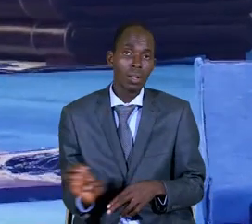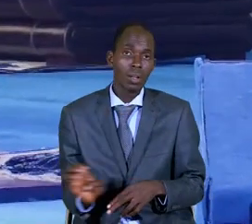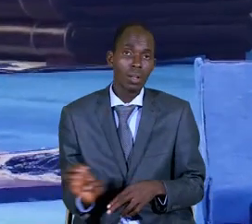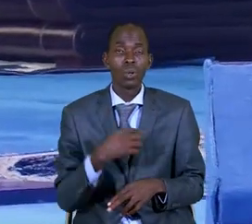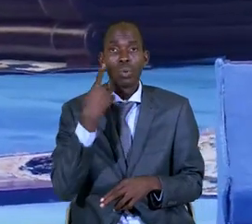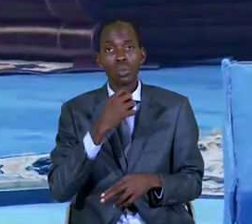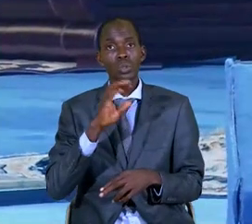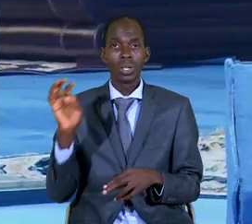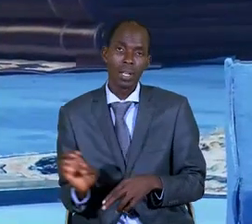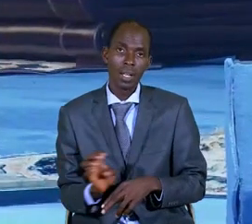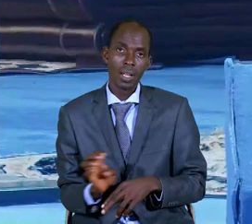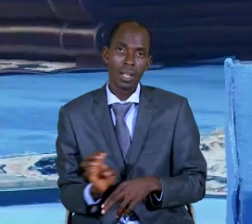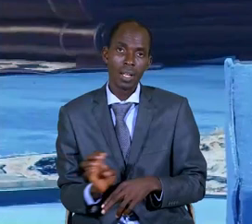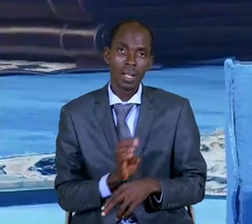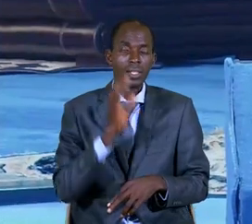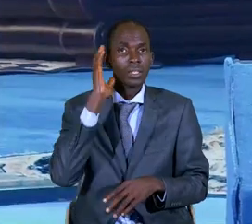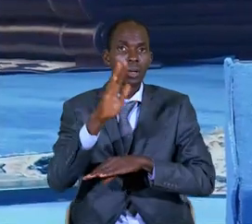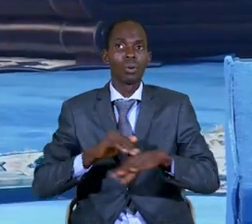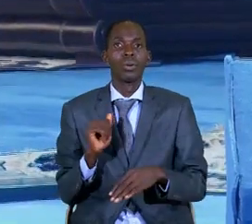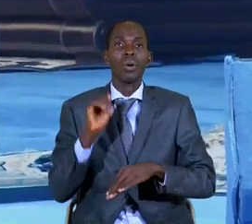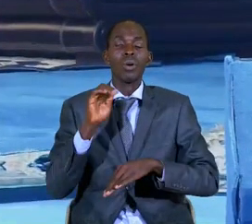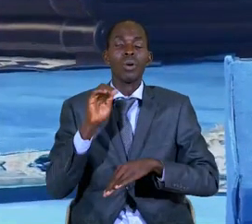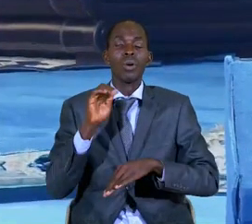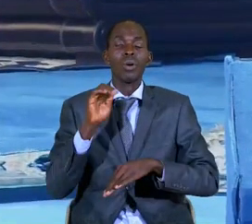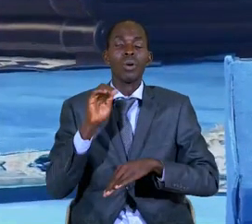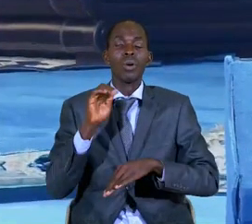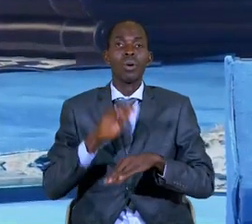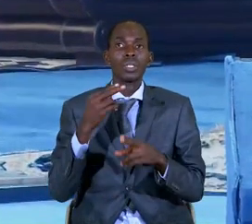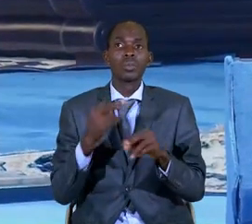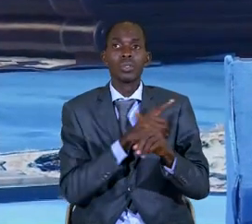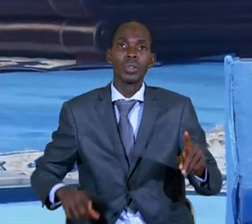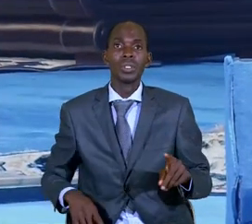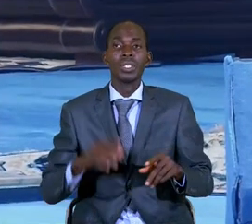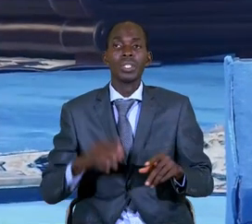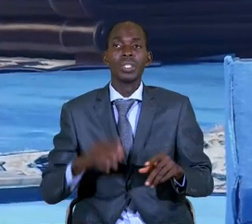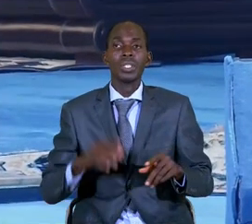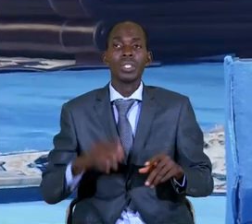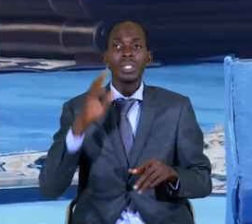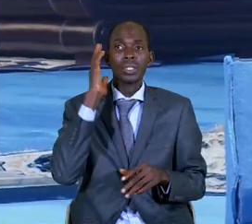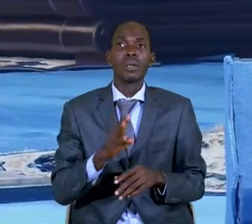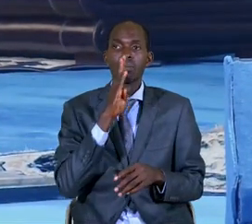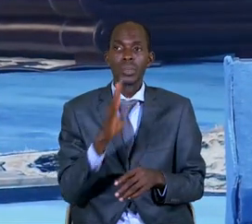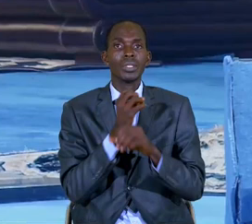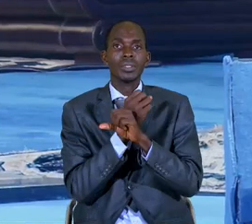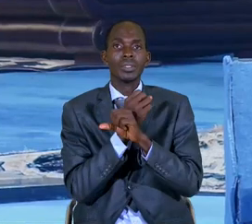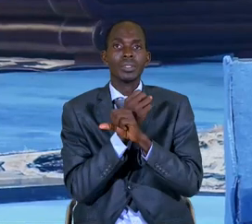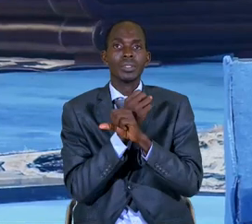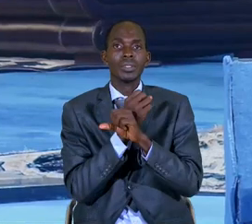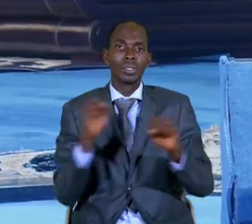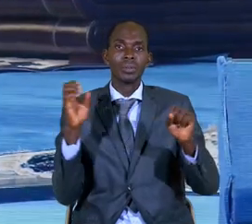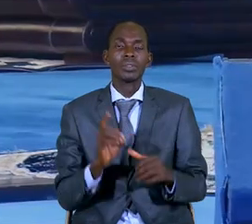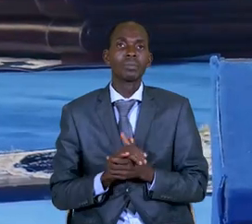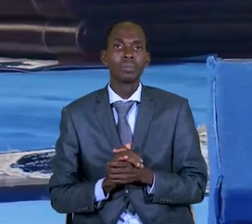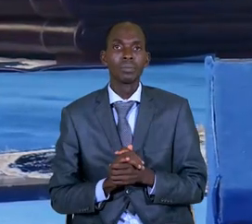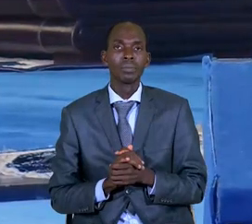Whosoever shall call on the name of the Lord shall be